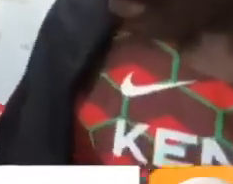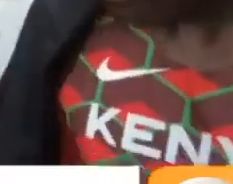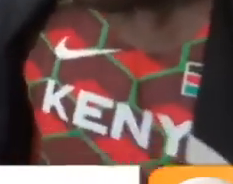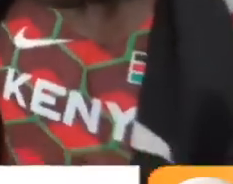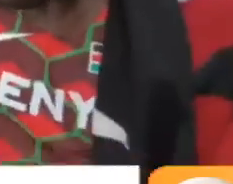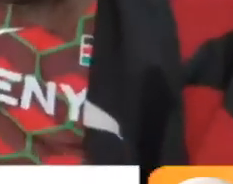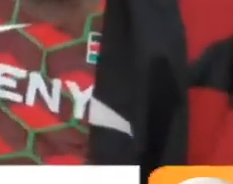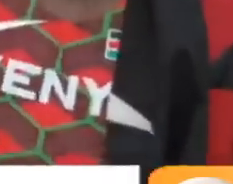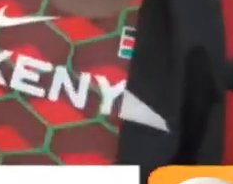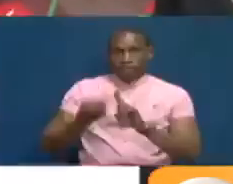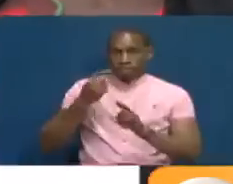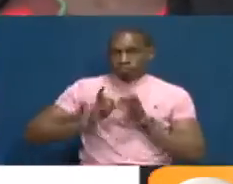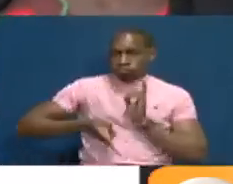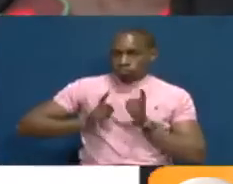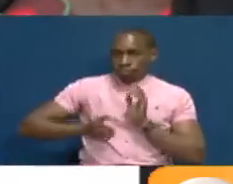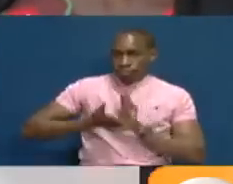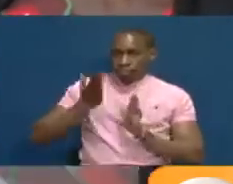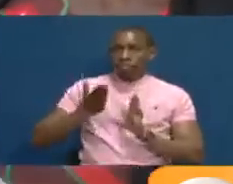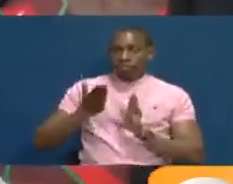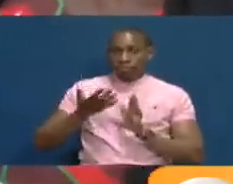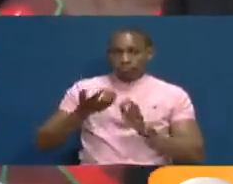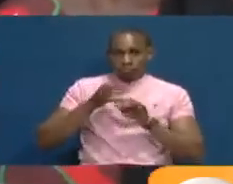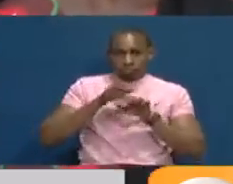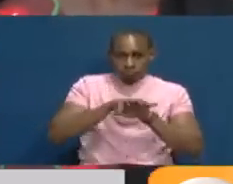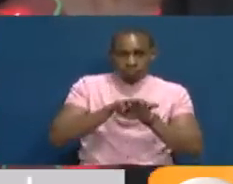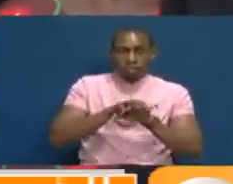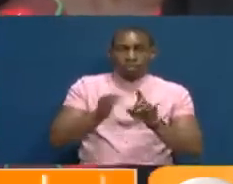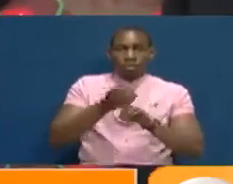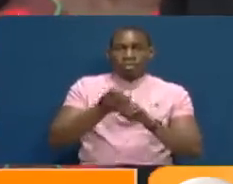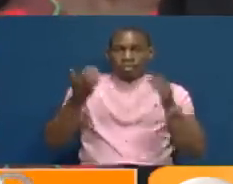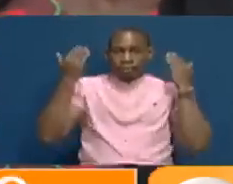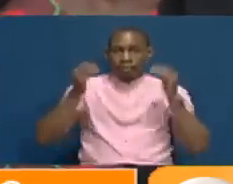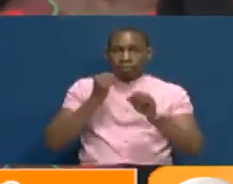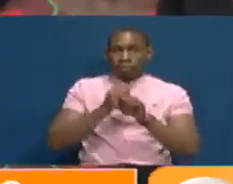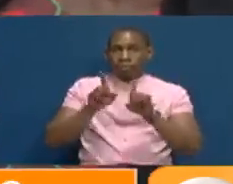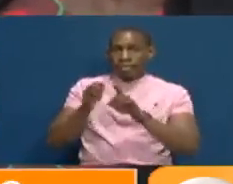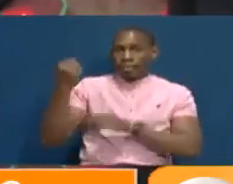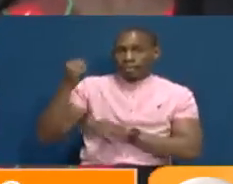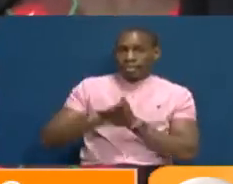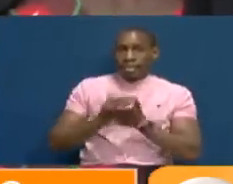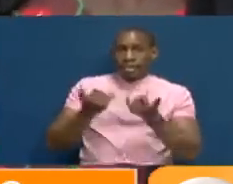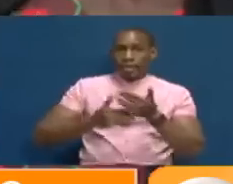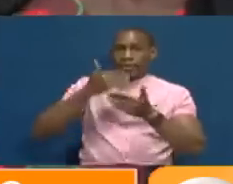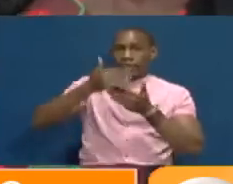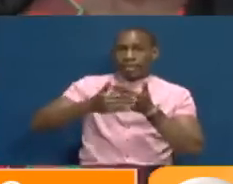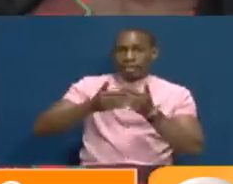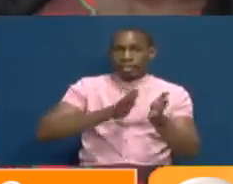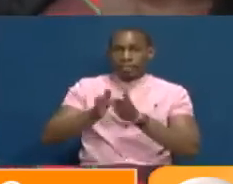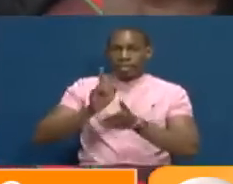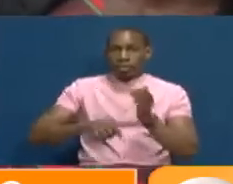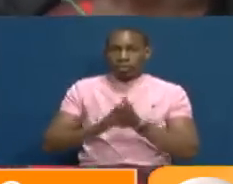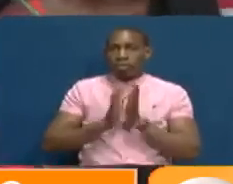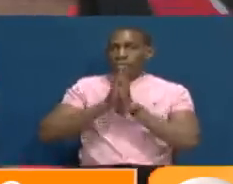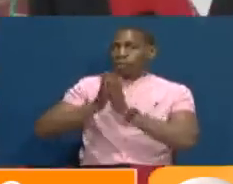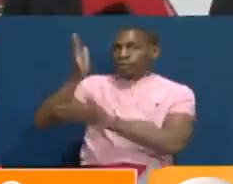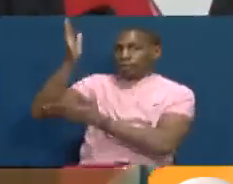The first plan was to, first of all, get in the finals, of which we did yesterday. Then our next plan, we are praying